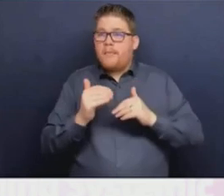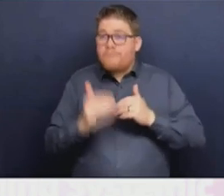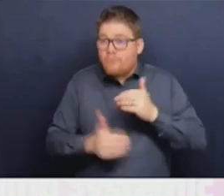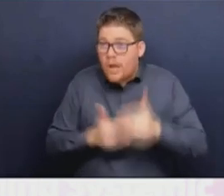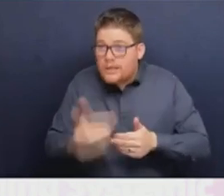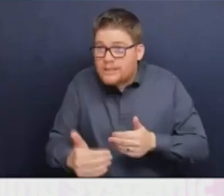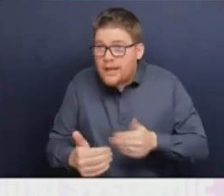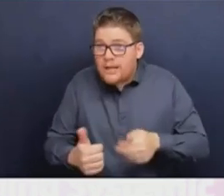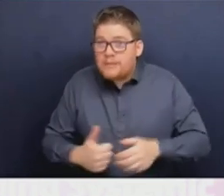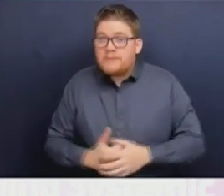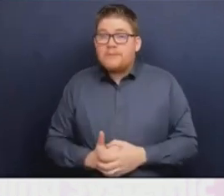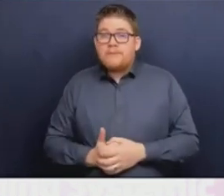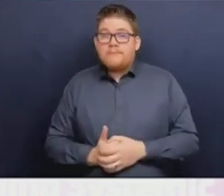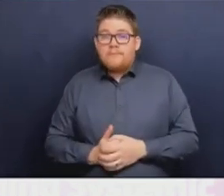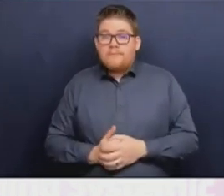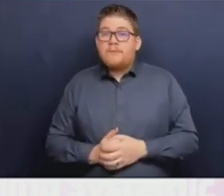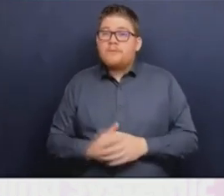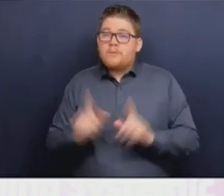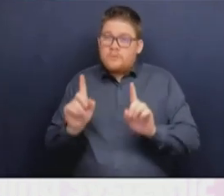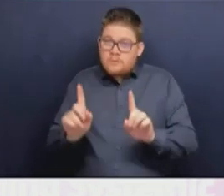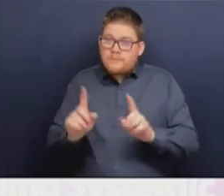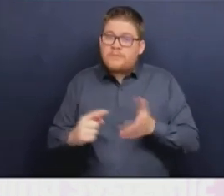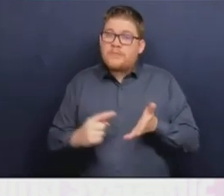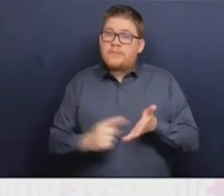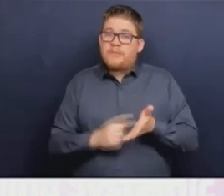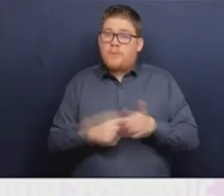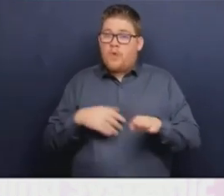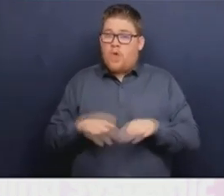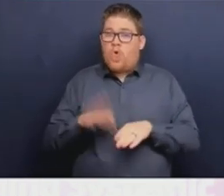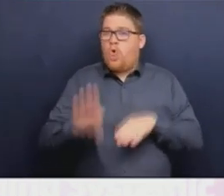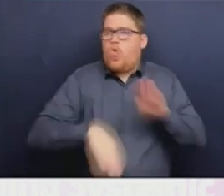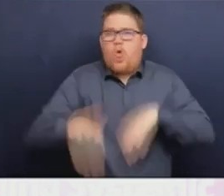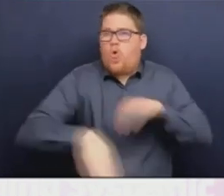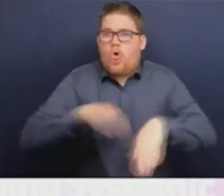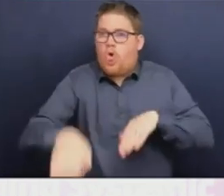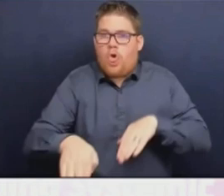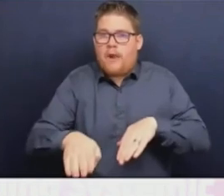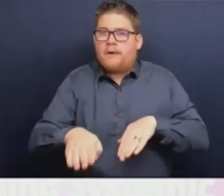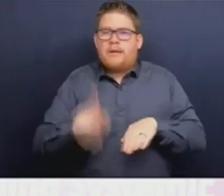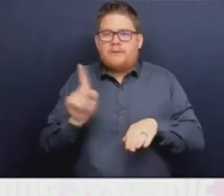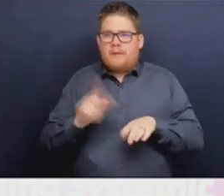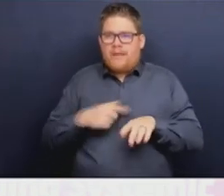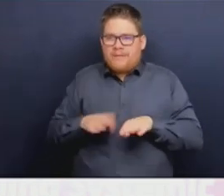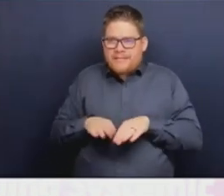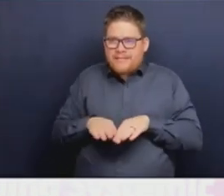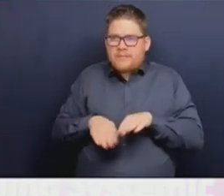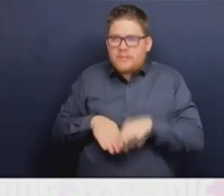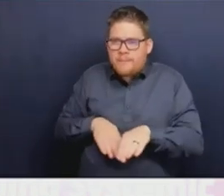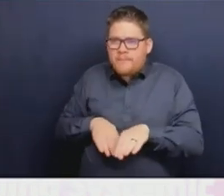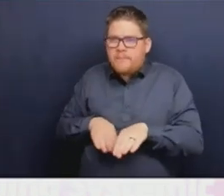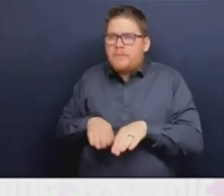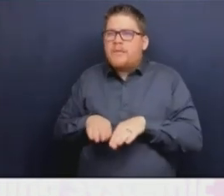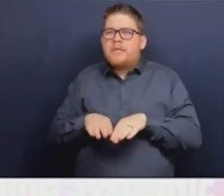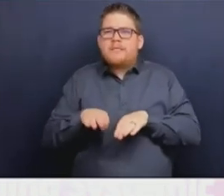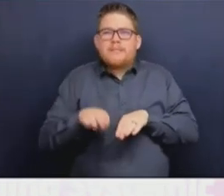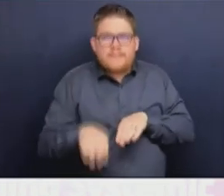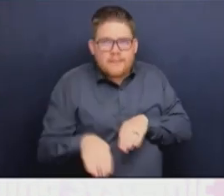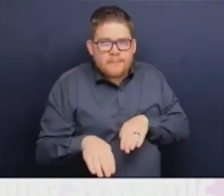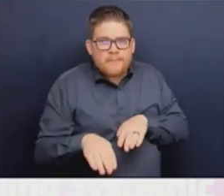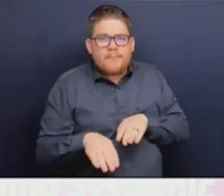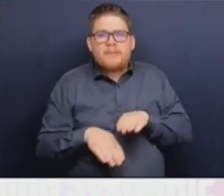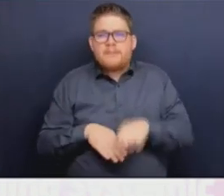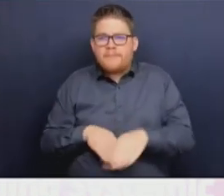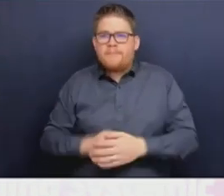you can realize larger steps later when there's unanimity of purpose within community. And that building will